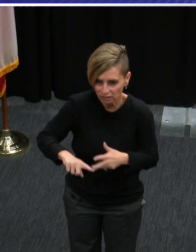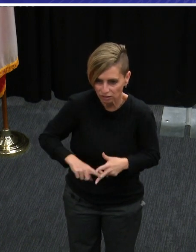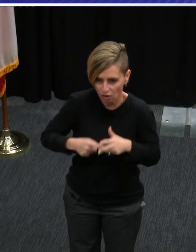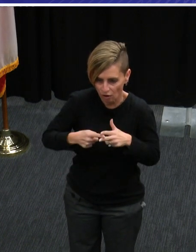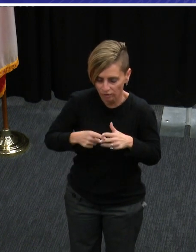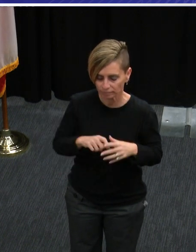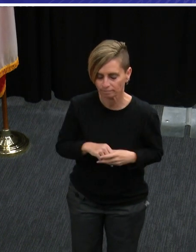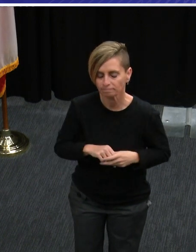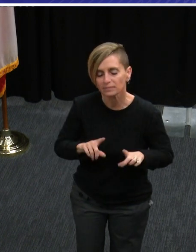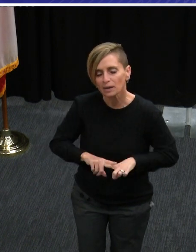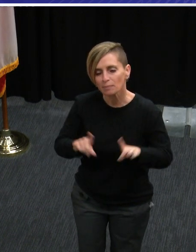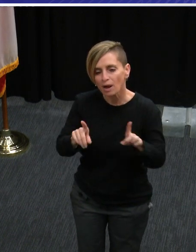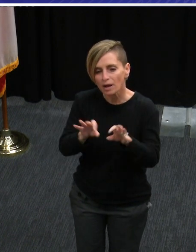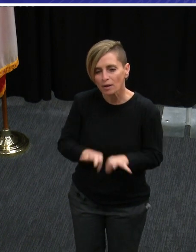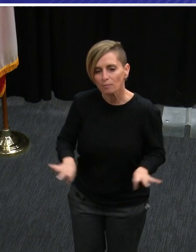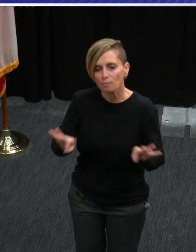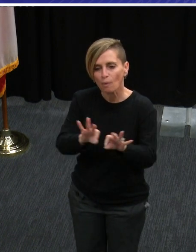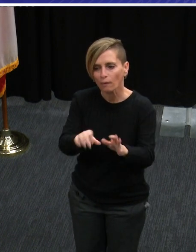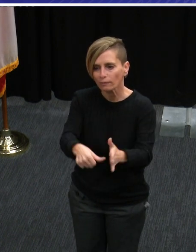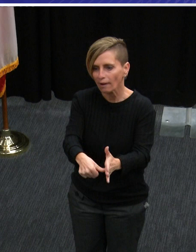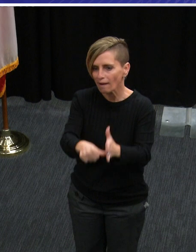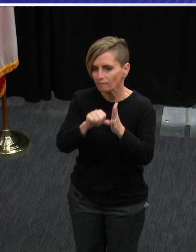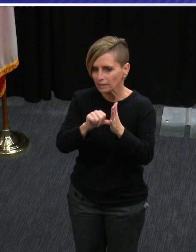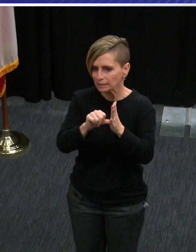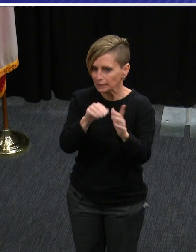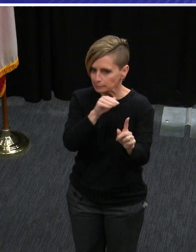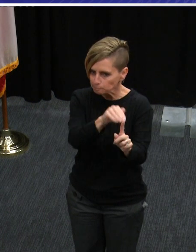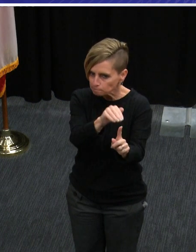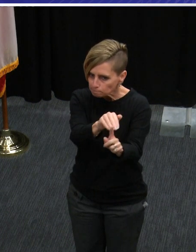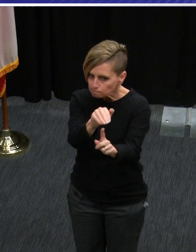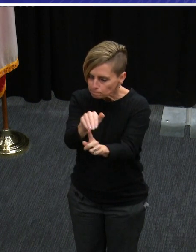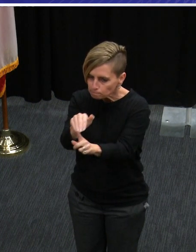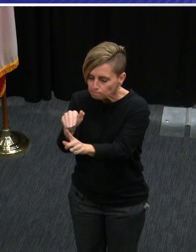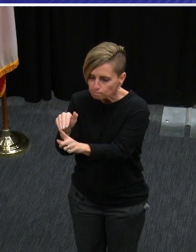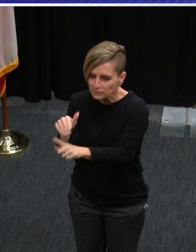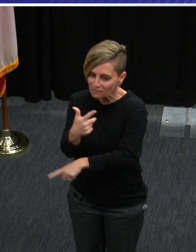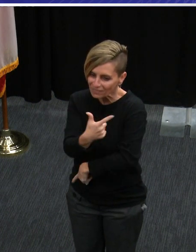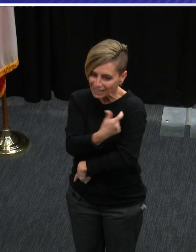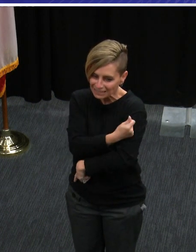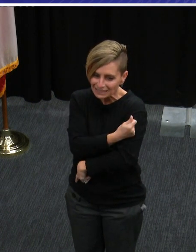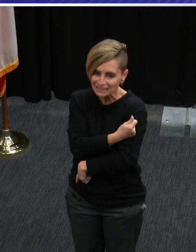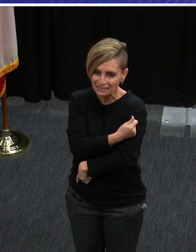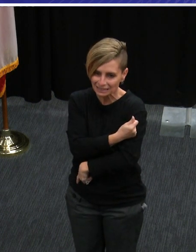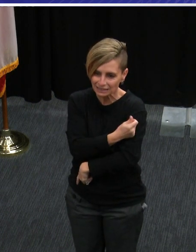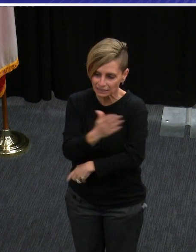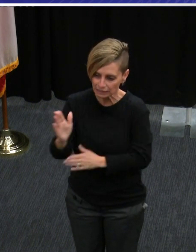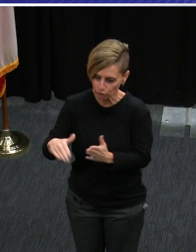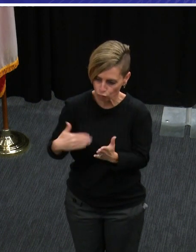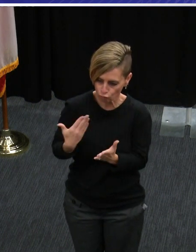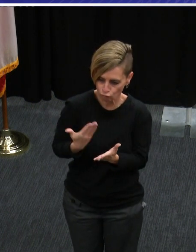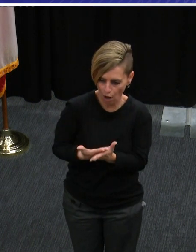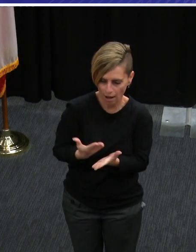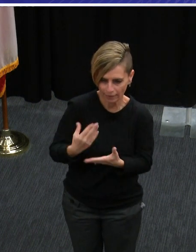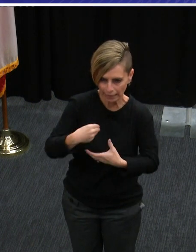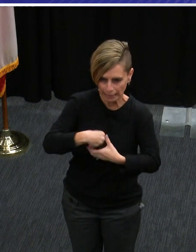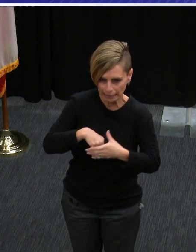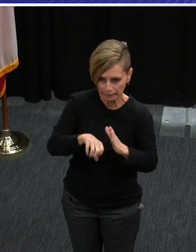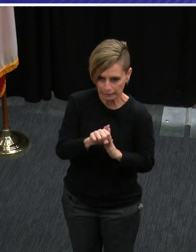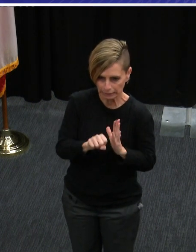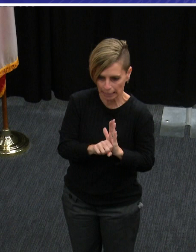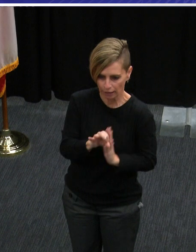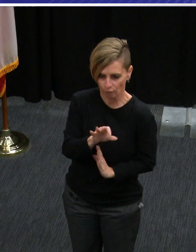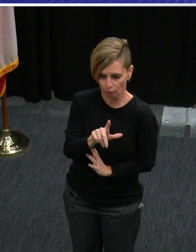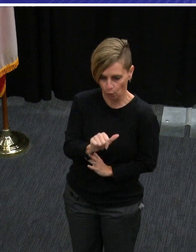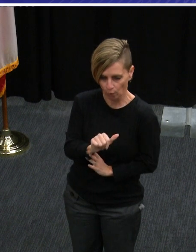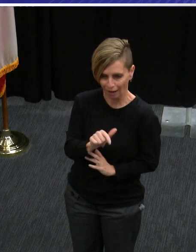to please emphasize and help us is the vaccine supplies coming into the state of Florida and then eventually making its way down